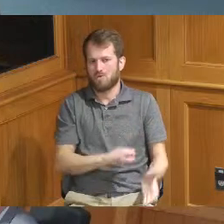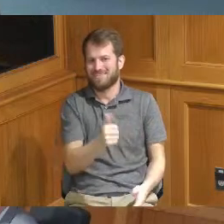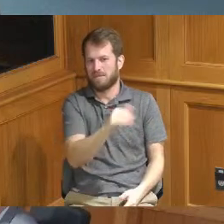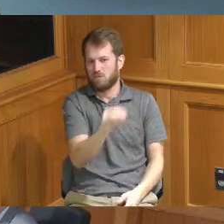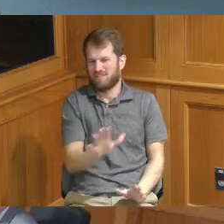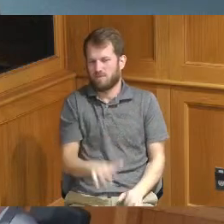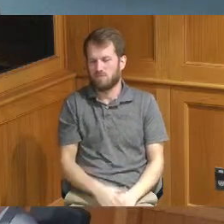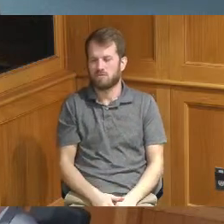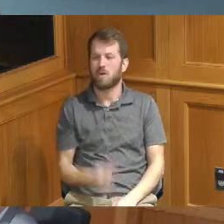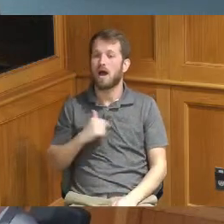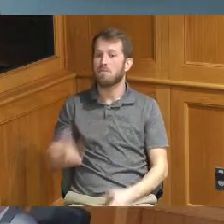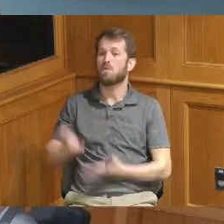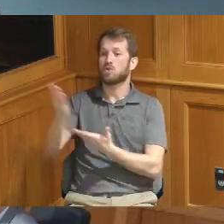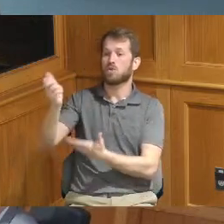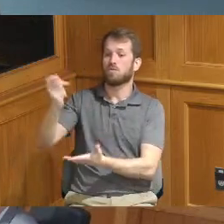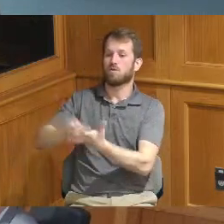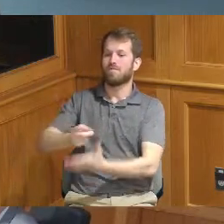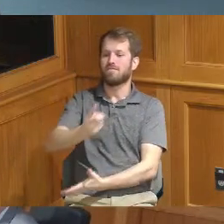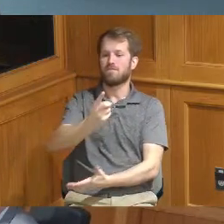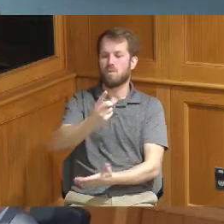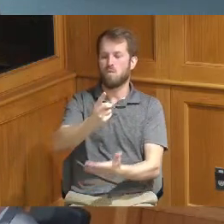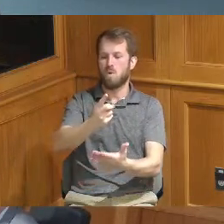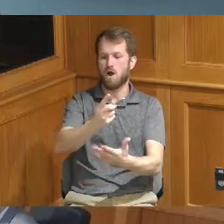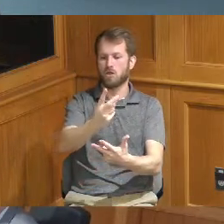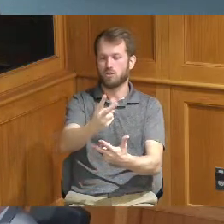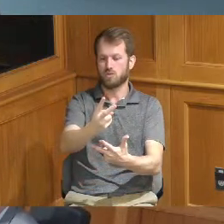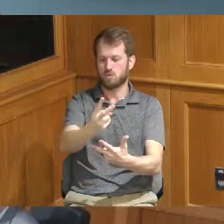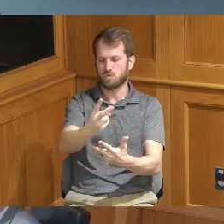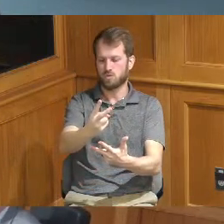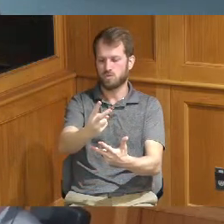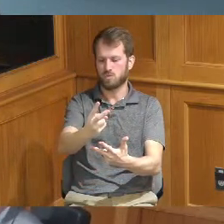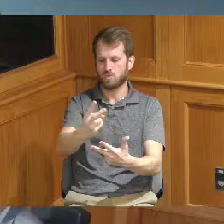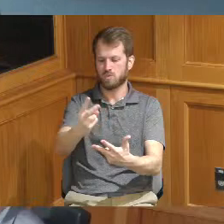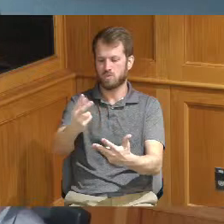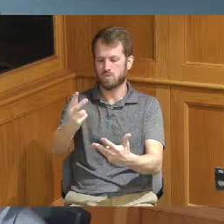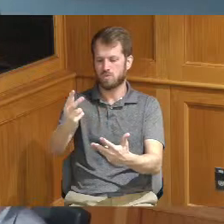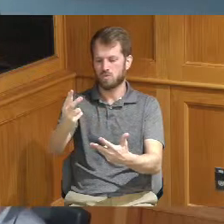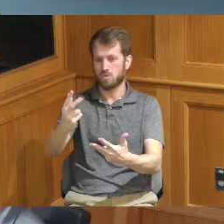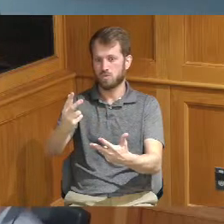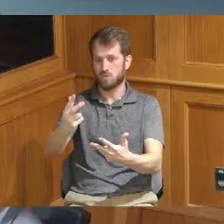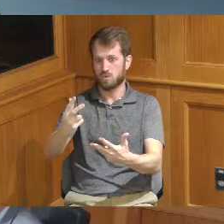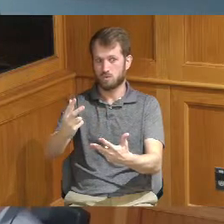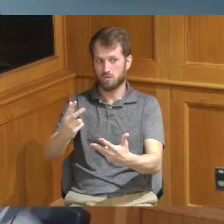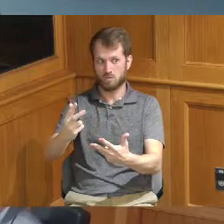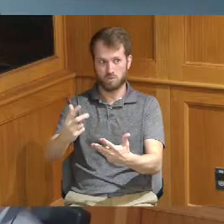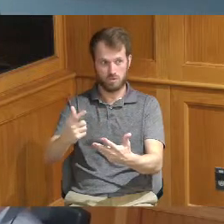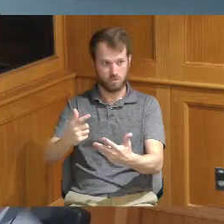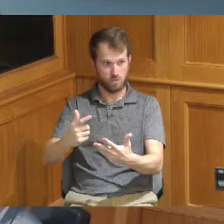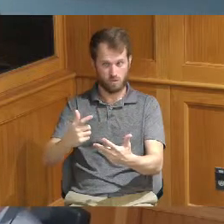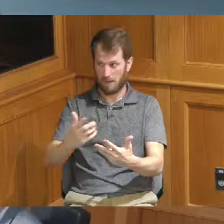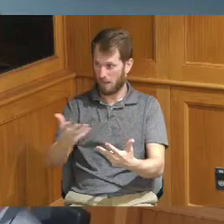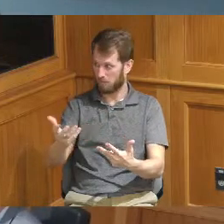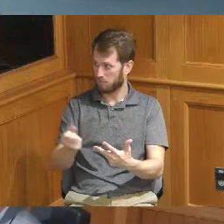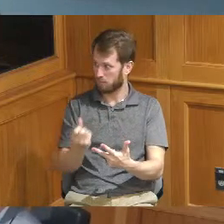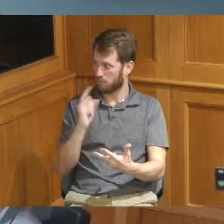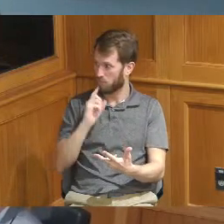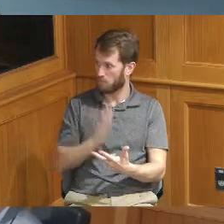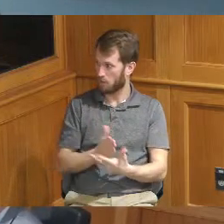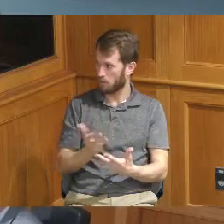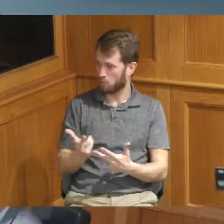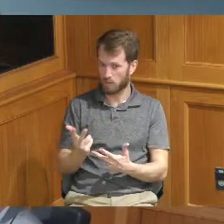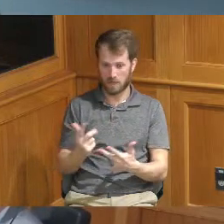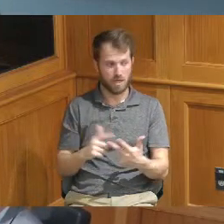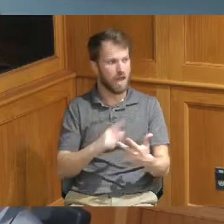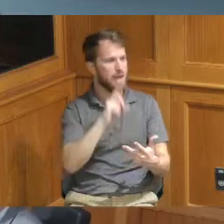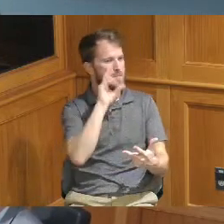motion to approve items 1, 2, and am I receiving for the record item 3 or? I believe